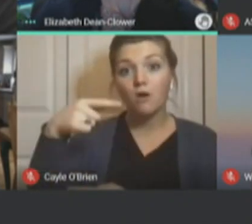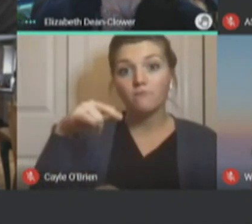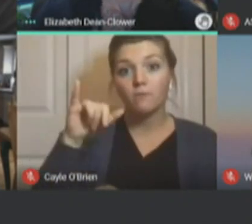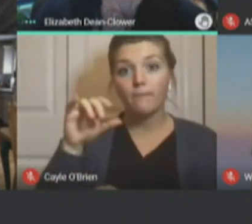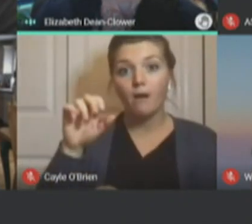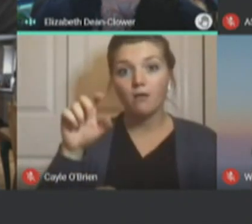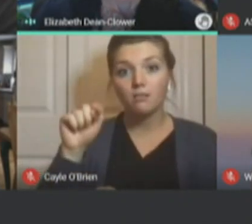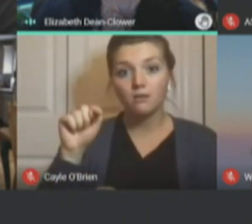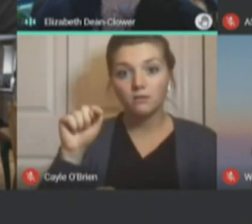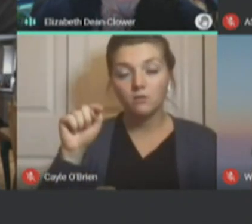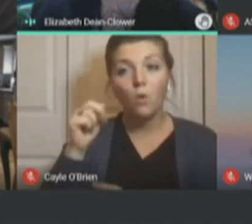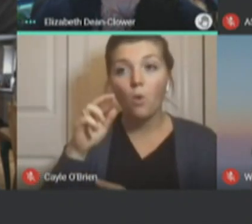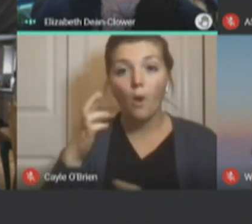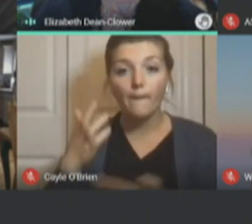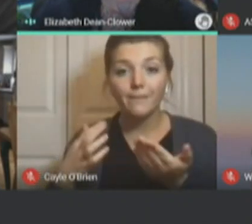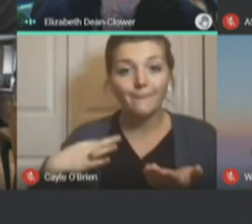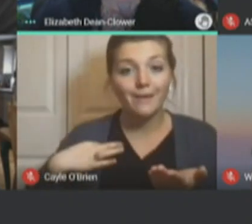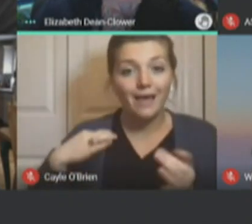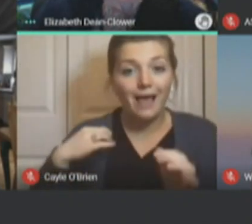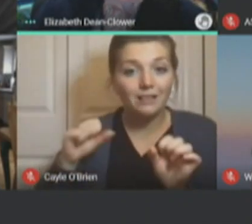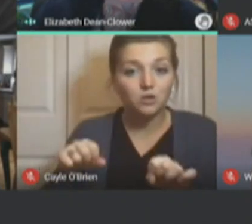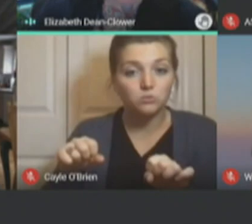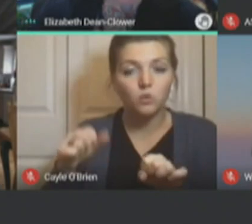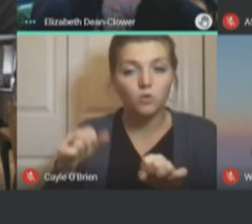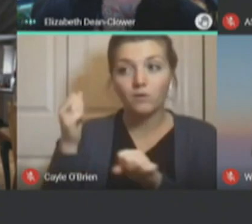of being RIDE